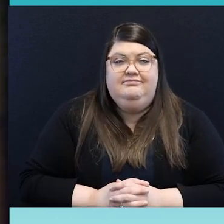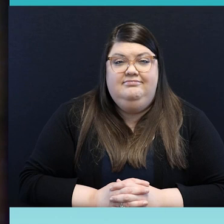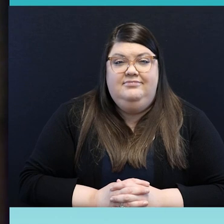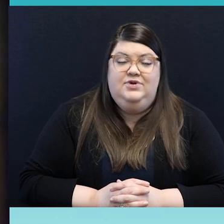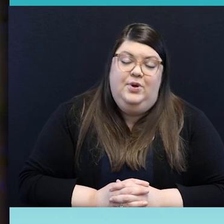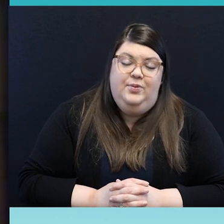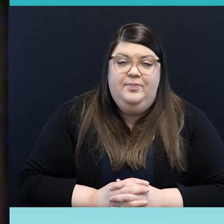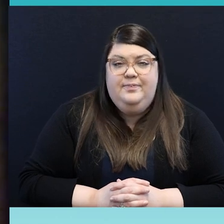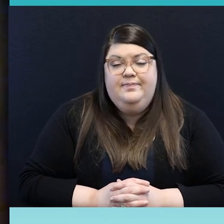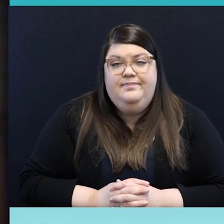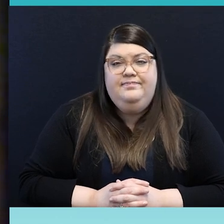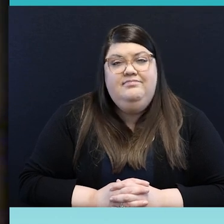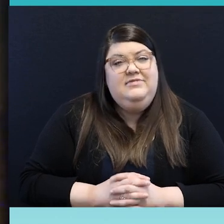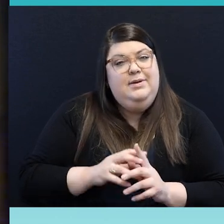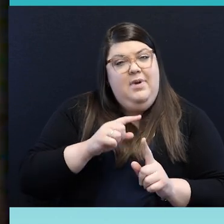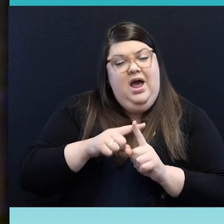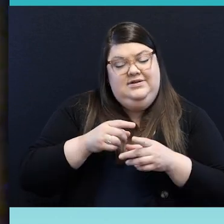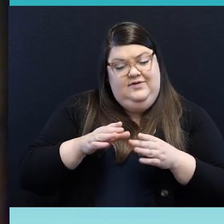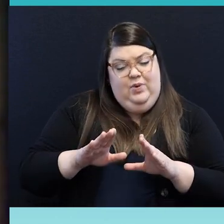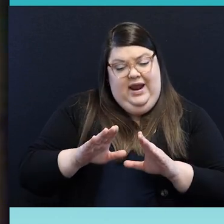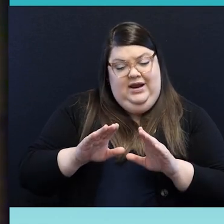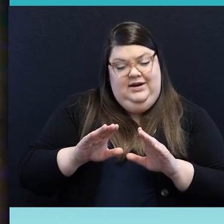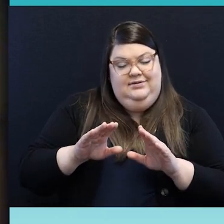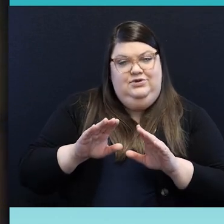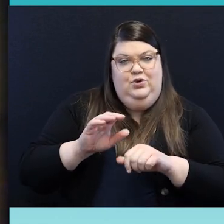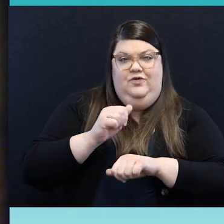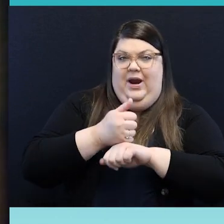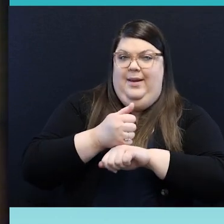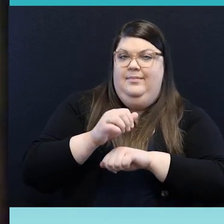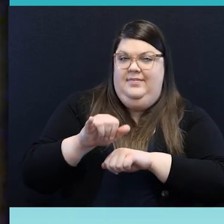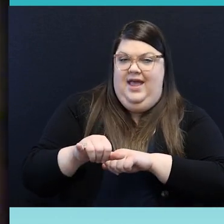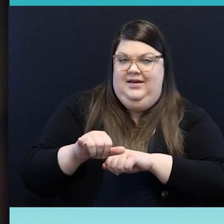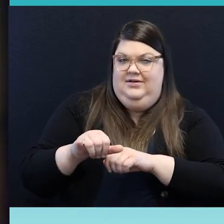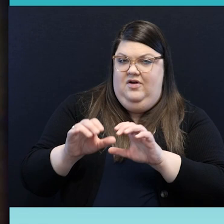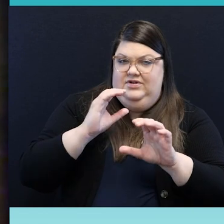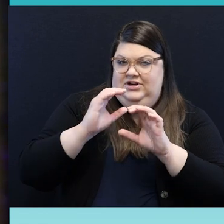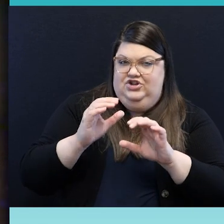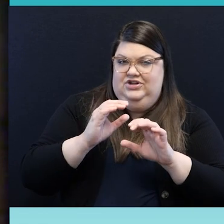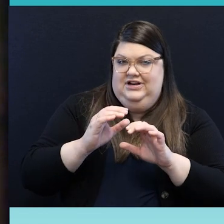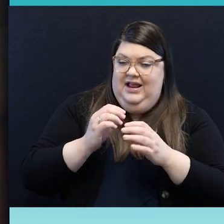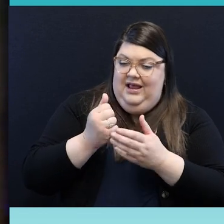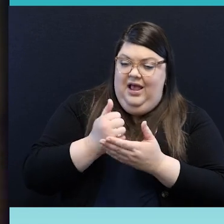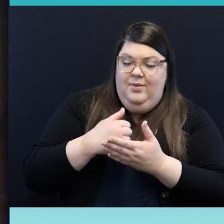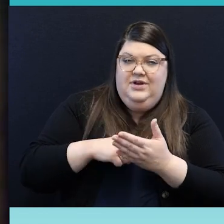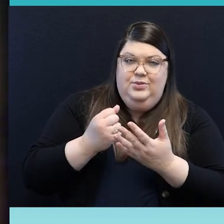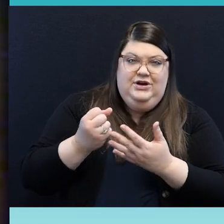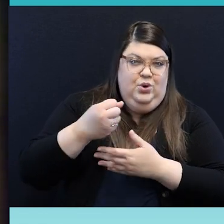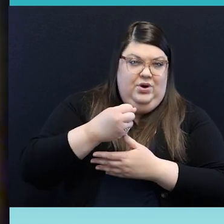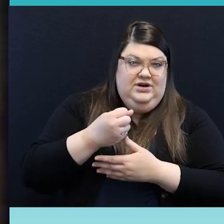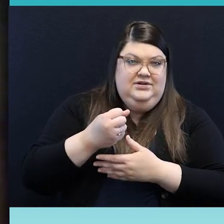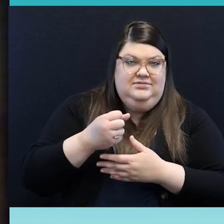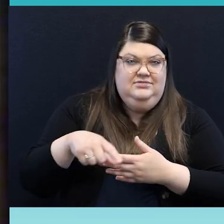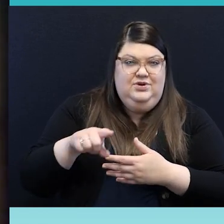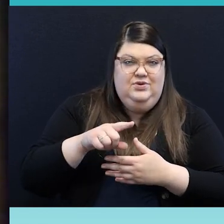So it's a positive way to frame it. And again, helps us prioritize those things every single day